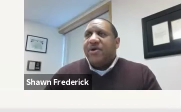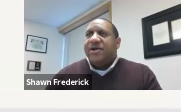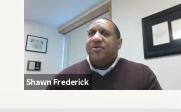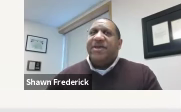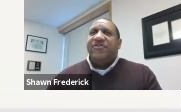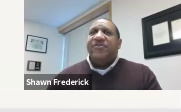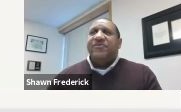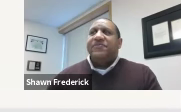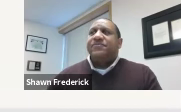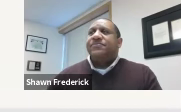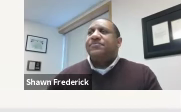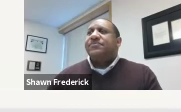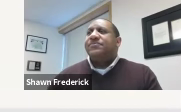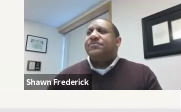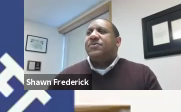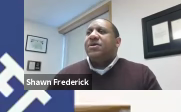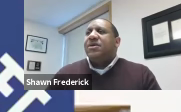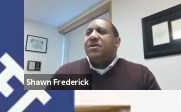combating on a regular basis.